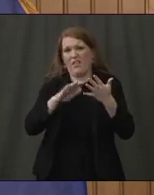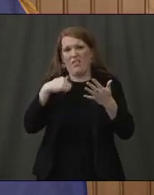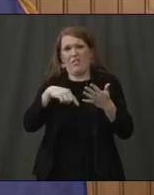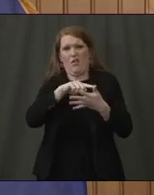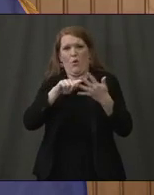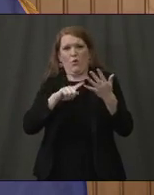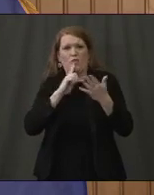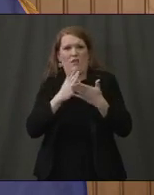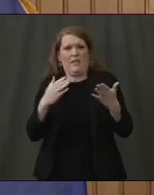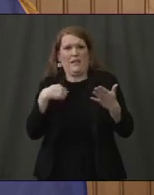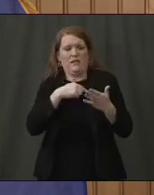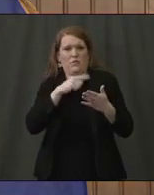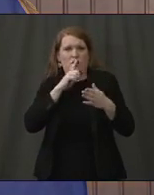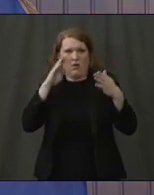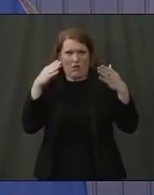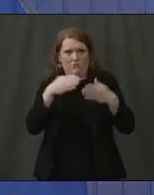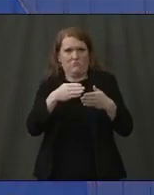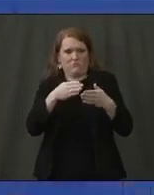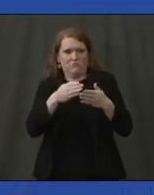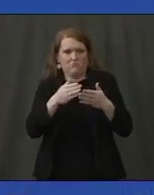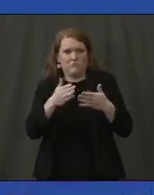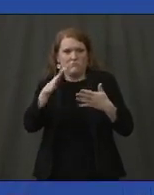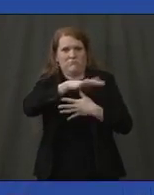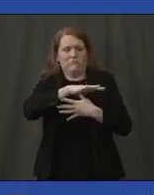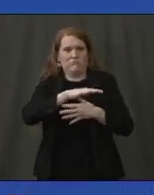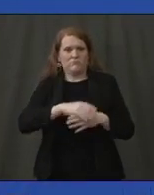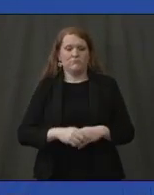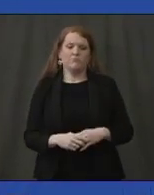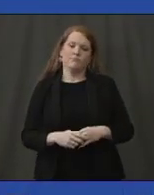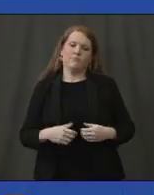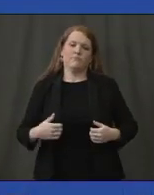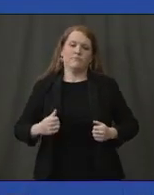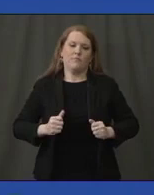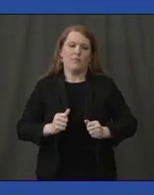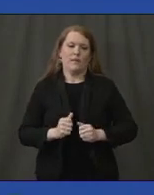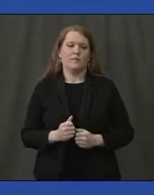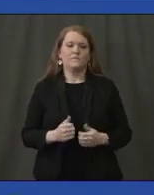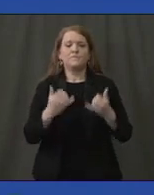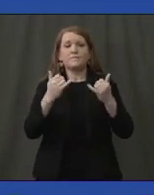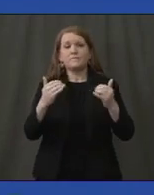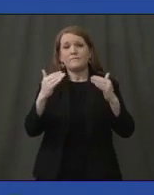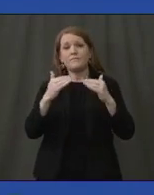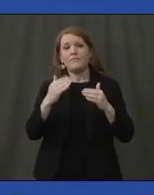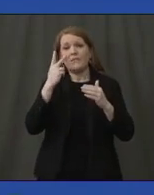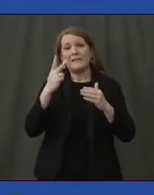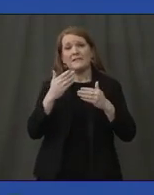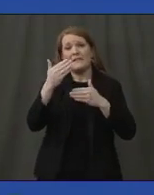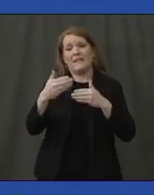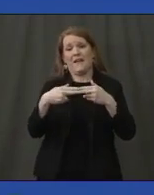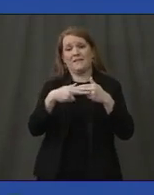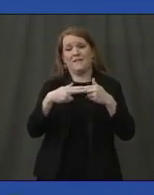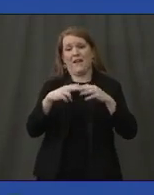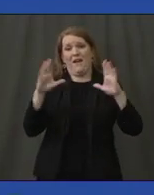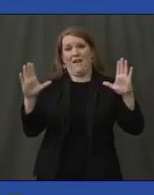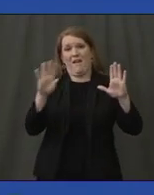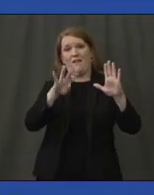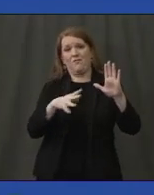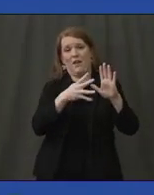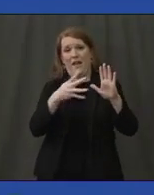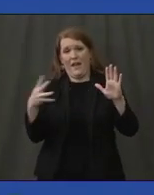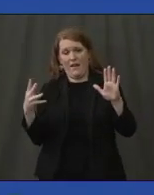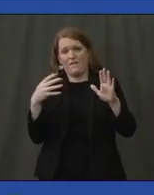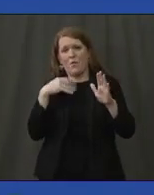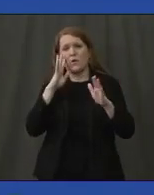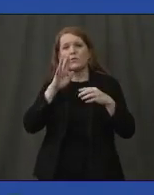Moving to this next page, I want to talk a little bit about the demand curve and what you see in terms of